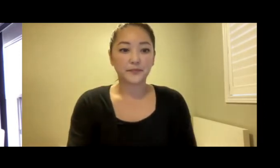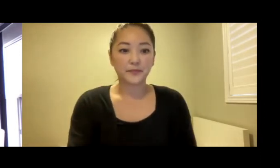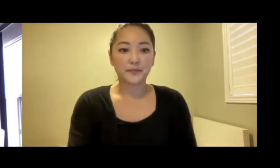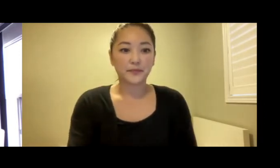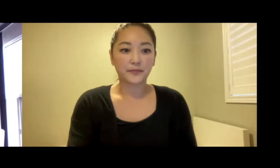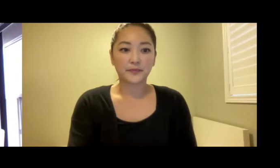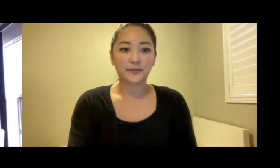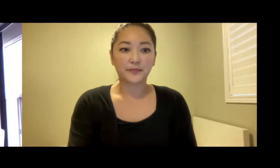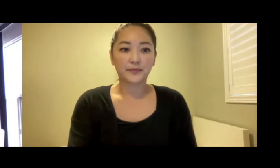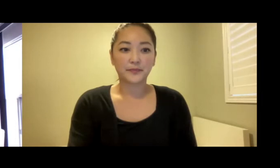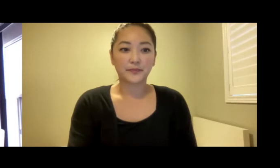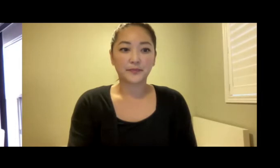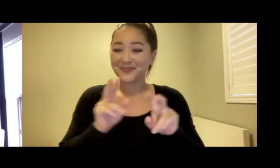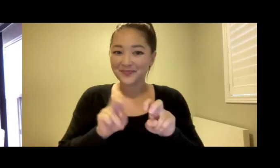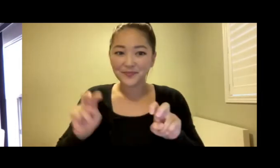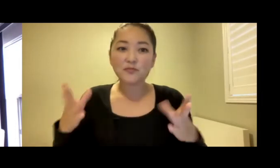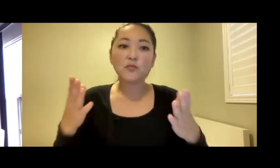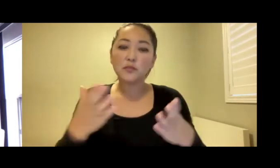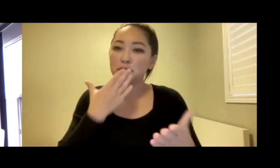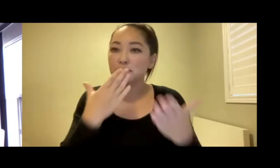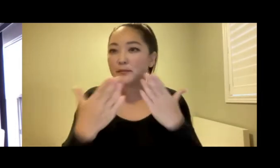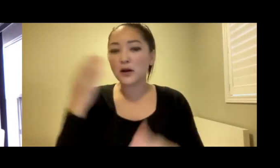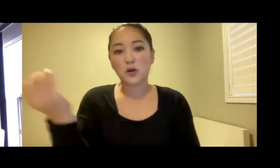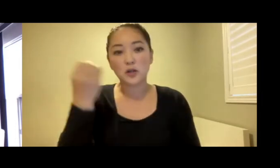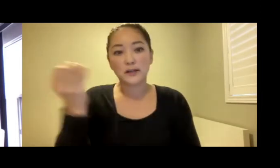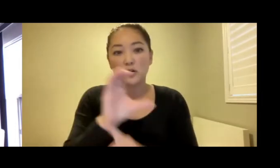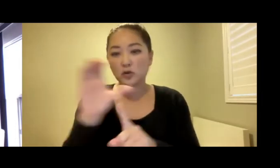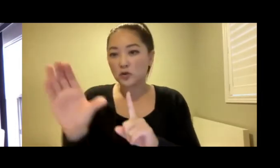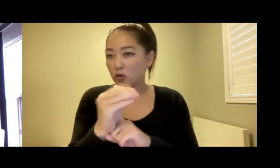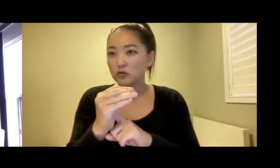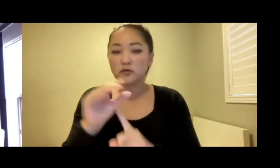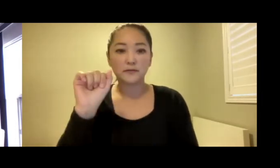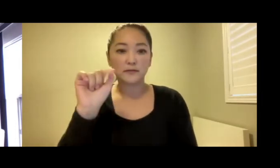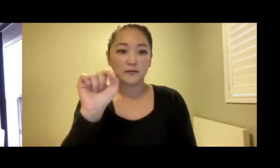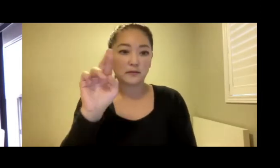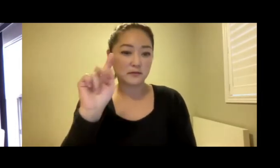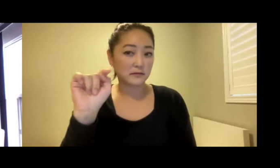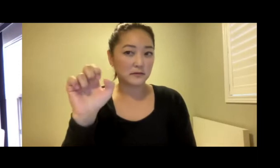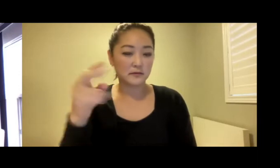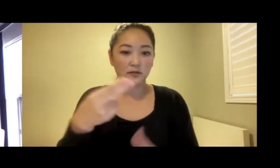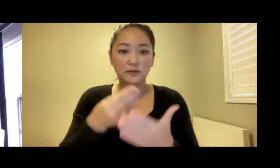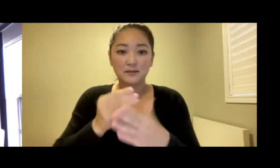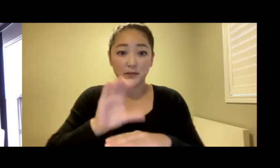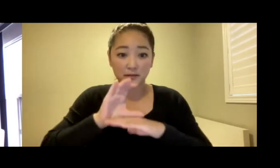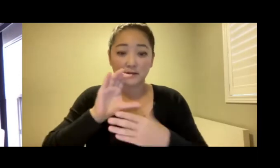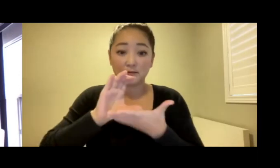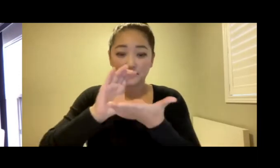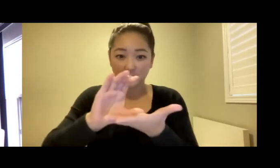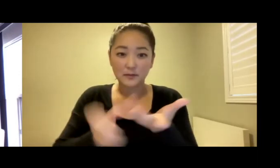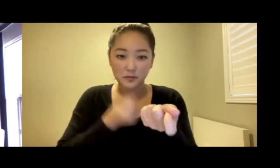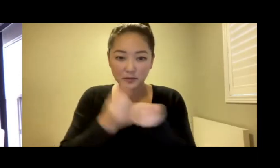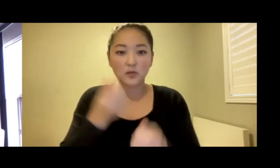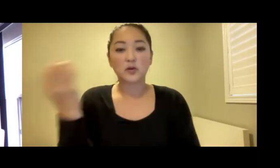For today's panel, we would like to thank the Ontario Cultural Attractions Fund, Ontario Creates, and the Province of Ontario